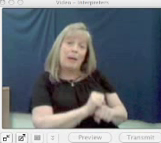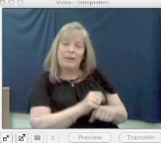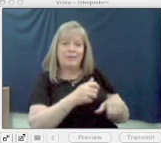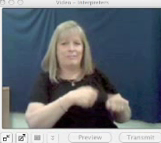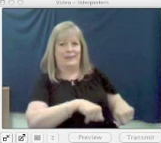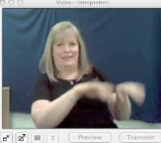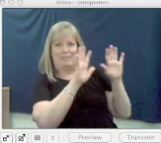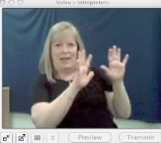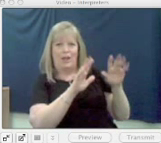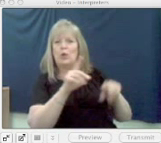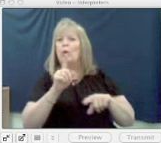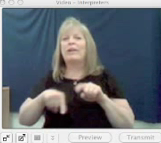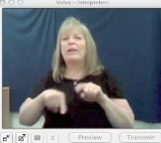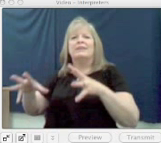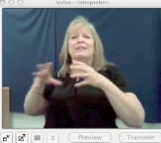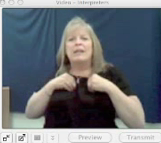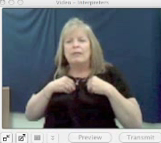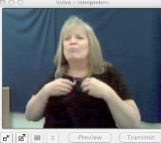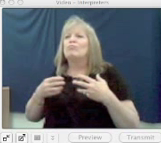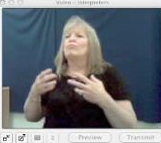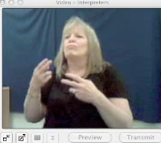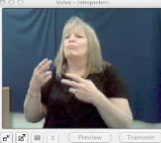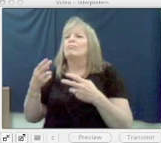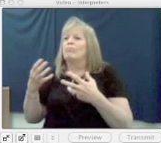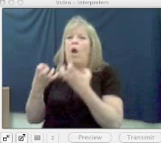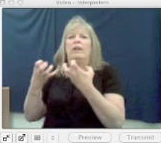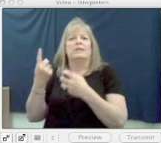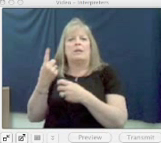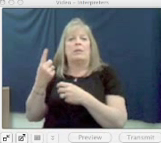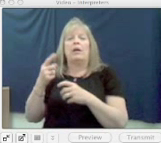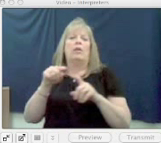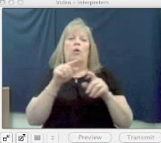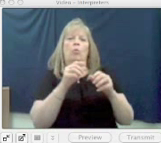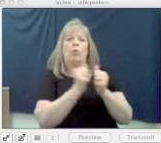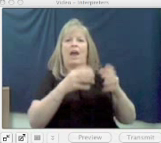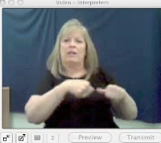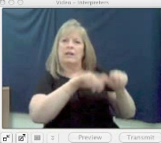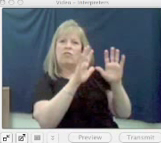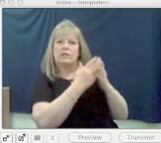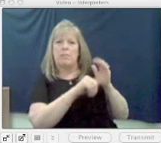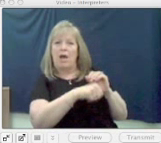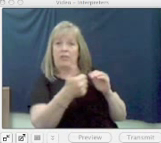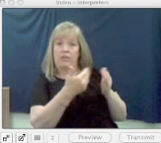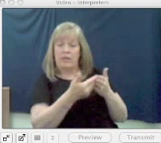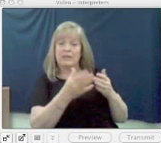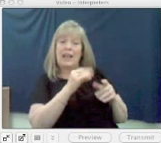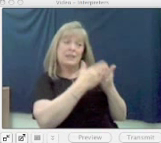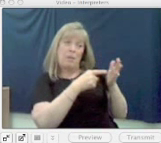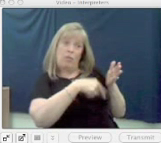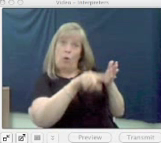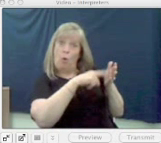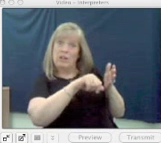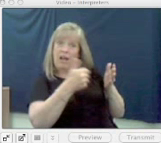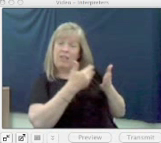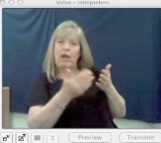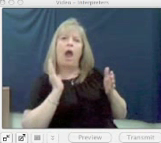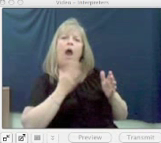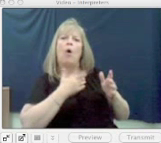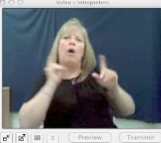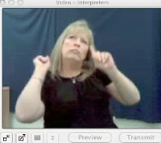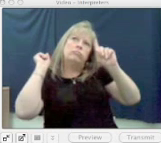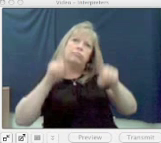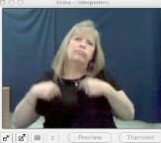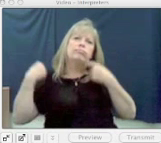embrace something without abandoning other things. And some of these things that we would have to abandon are long-held habits and even